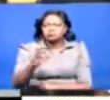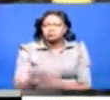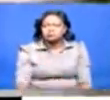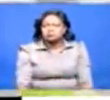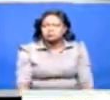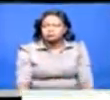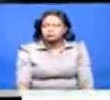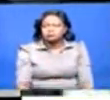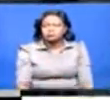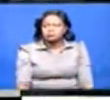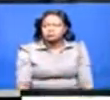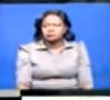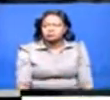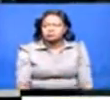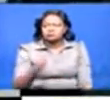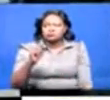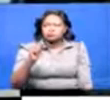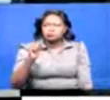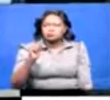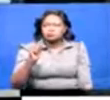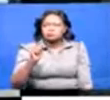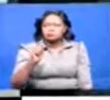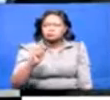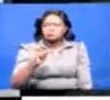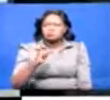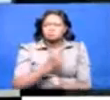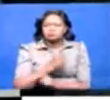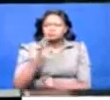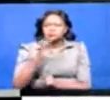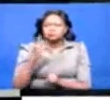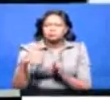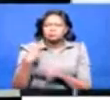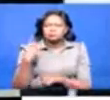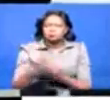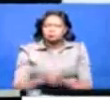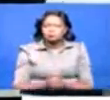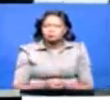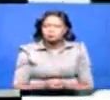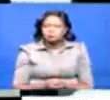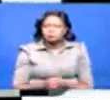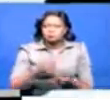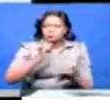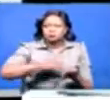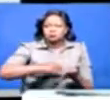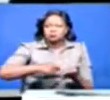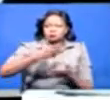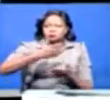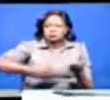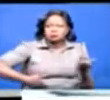Please, agents, for even the candidates who have won, please come and sign for us these forms.